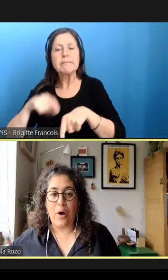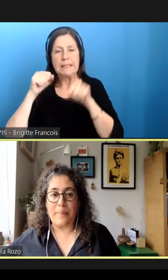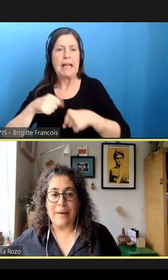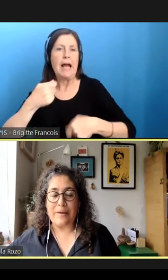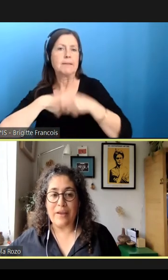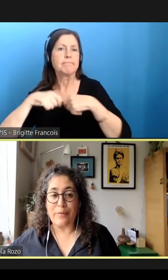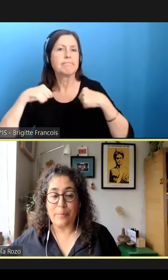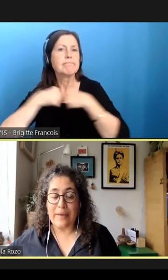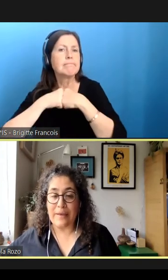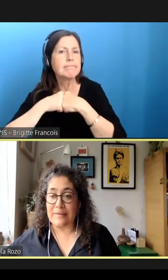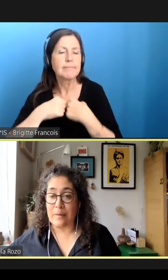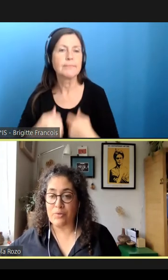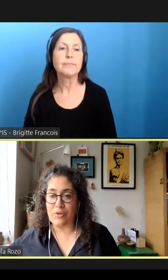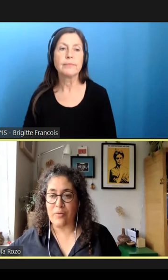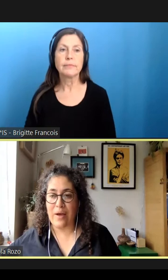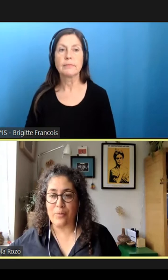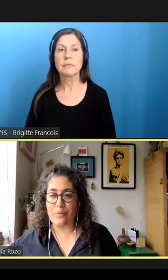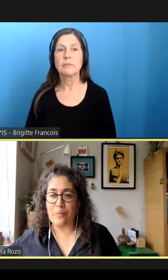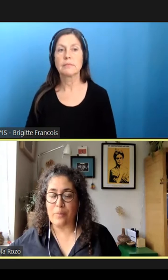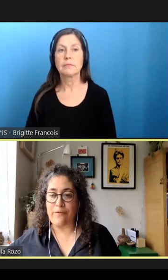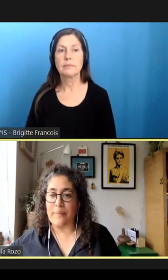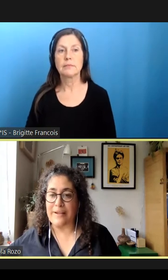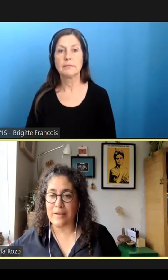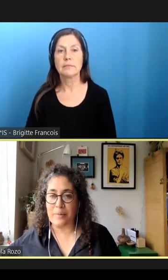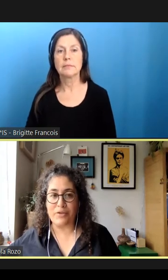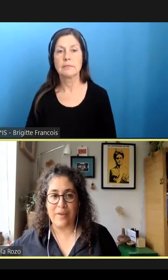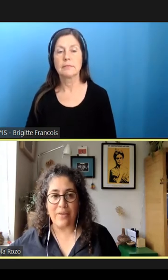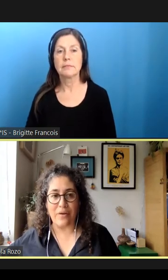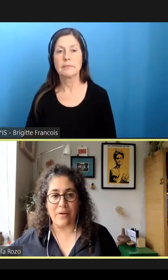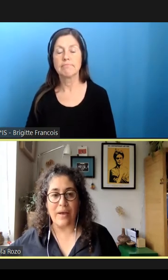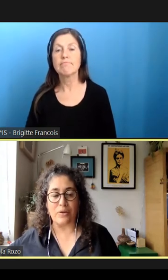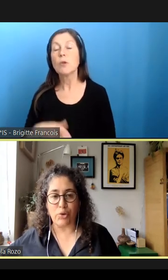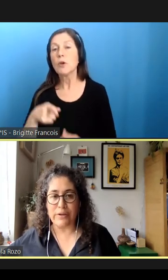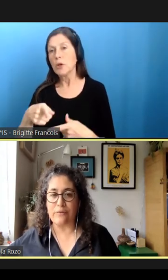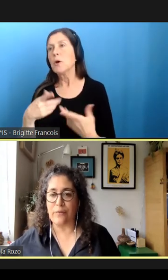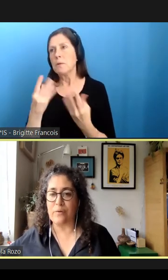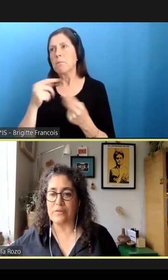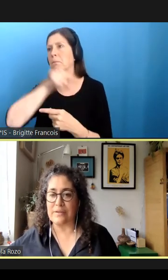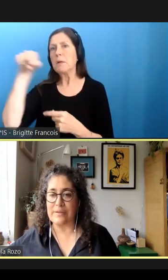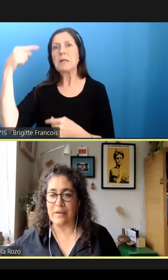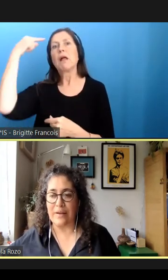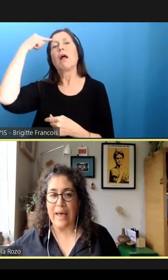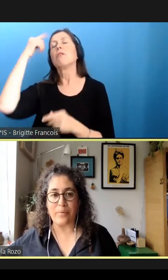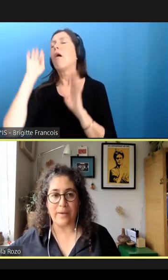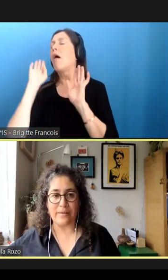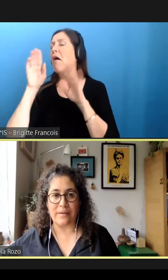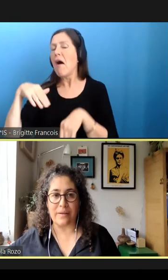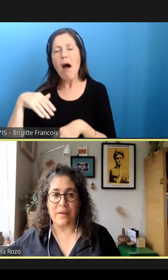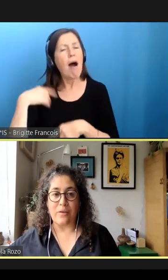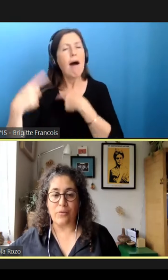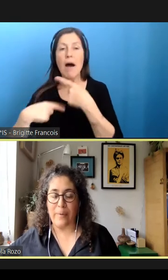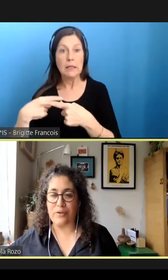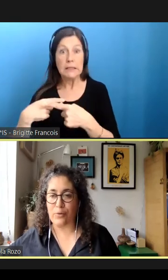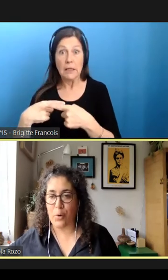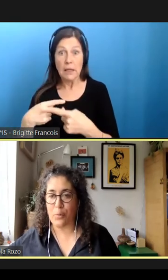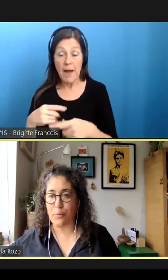So there's a big assumption around families coming together, joining forces and collaborating